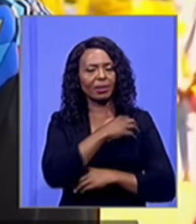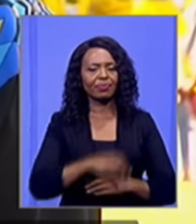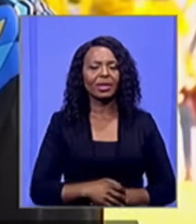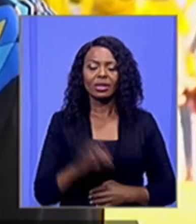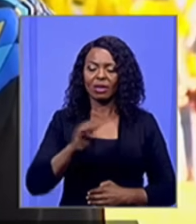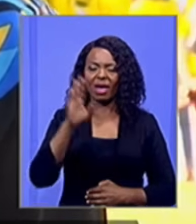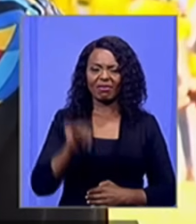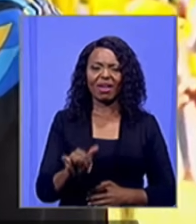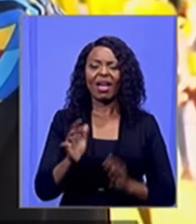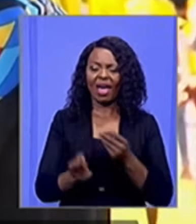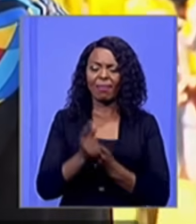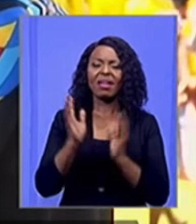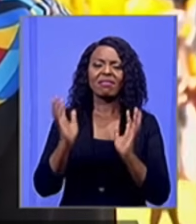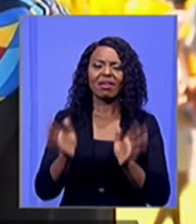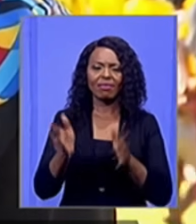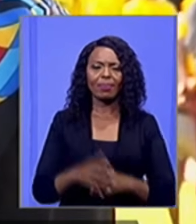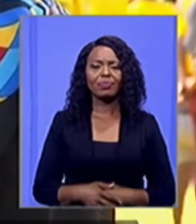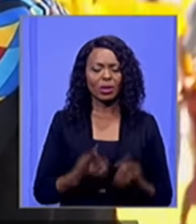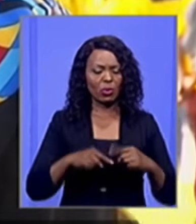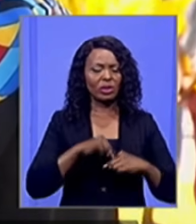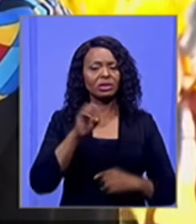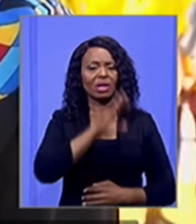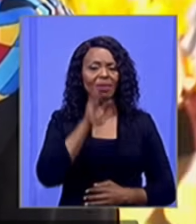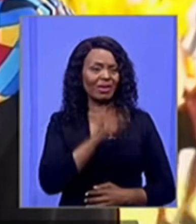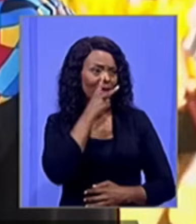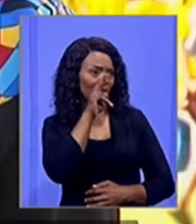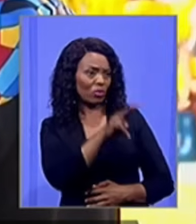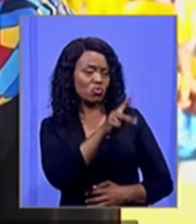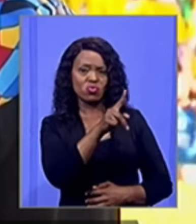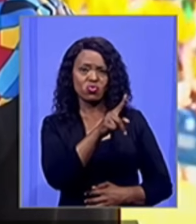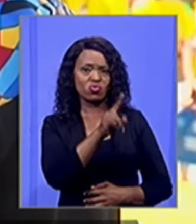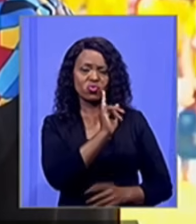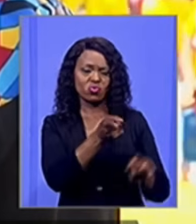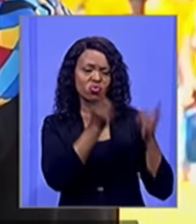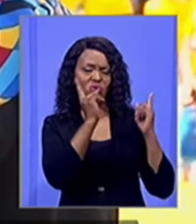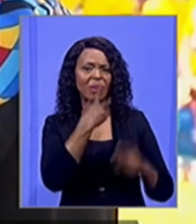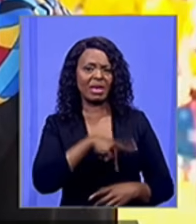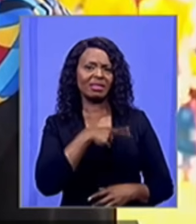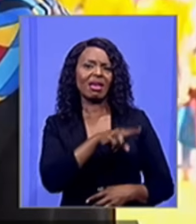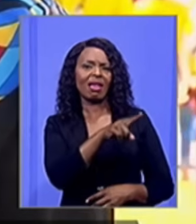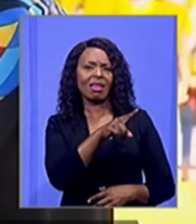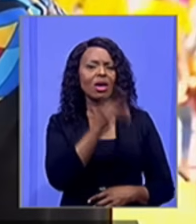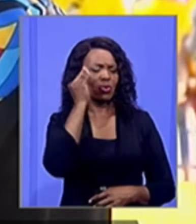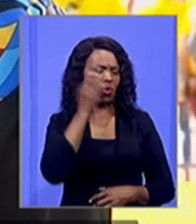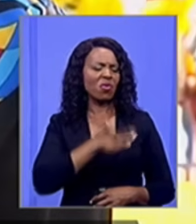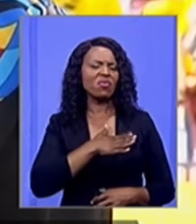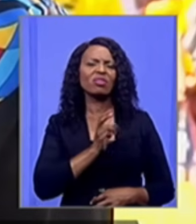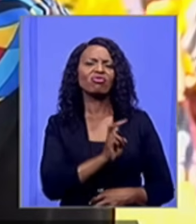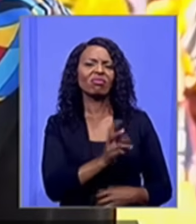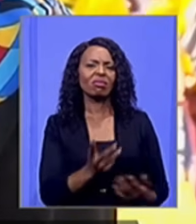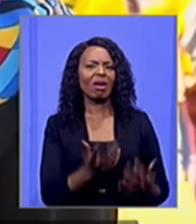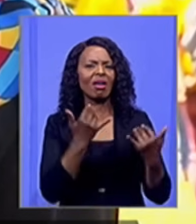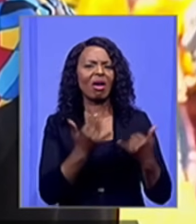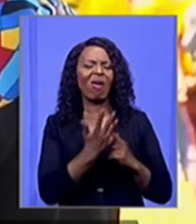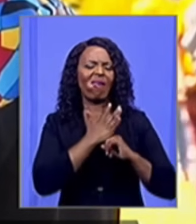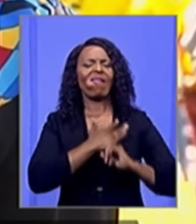same thing. For us, South Africa, this is personal because we know what it feels to be dispossessed of